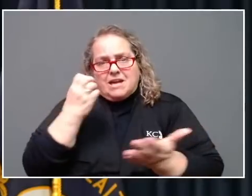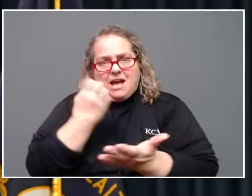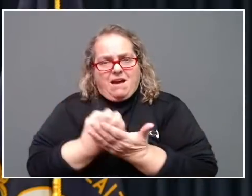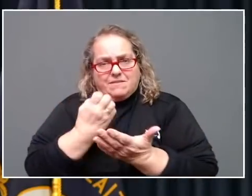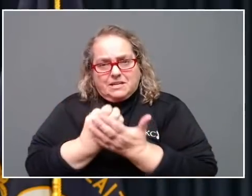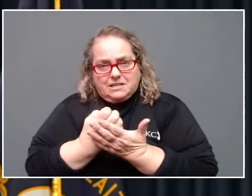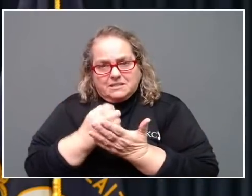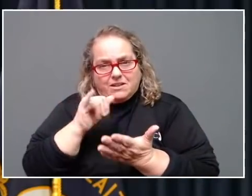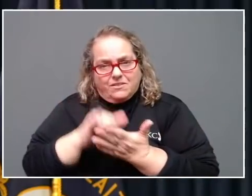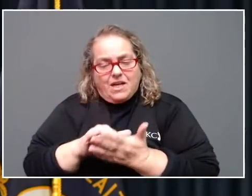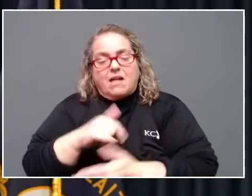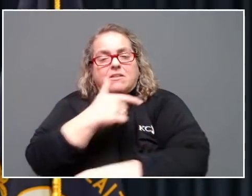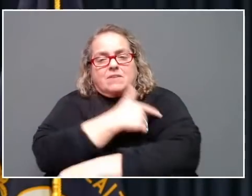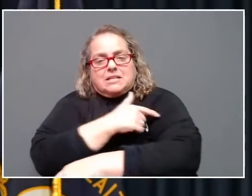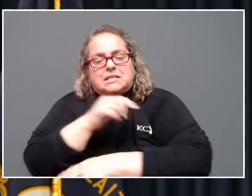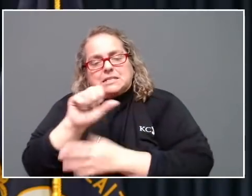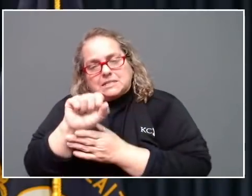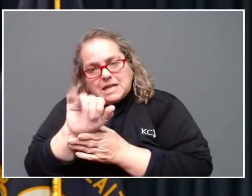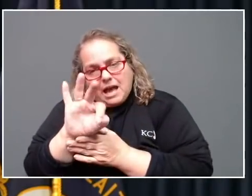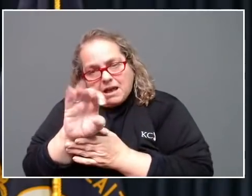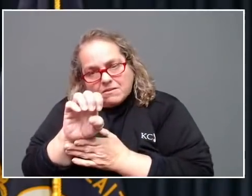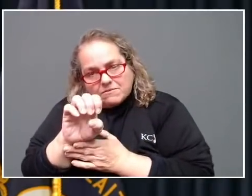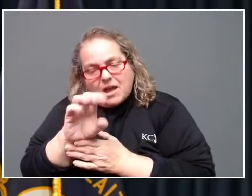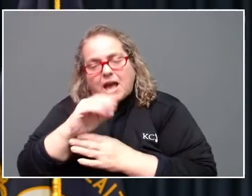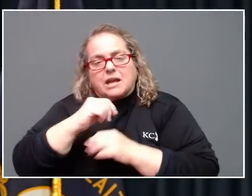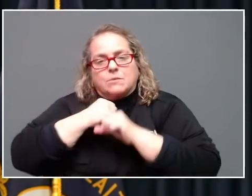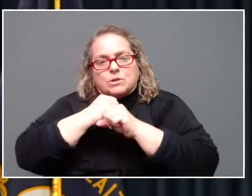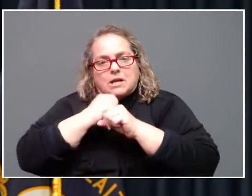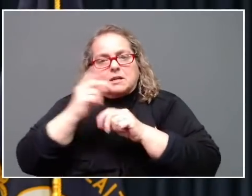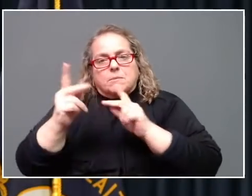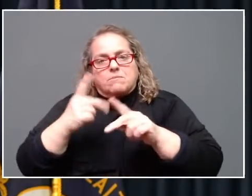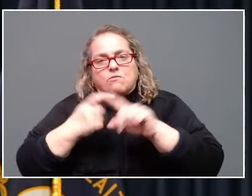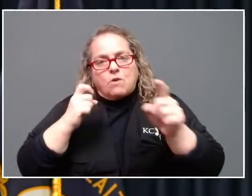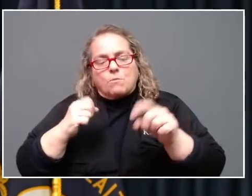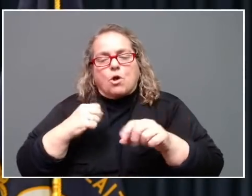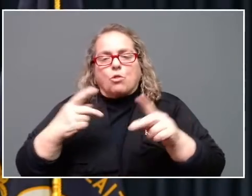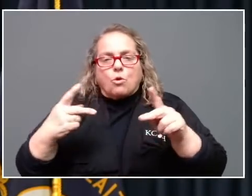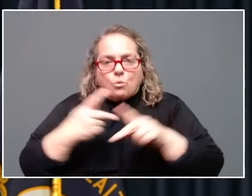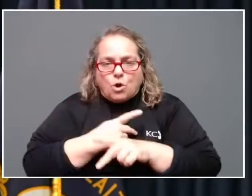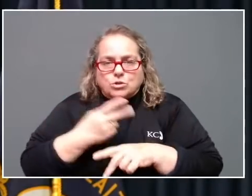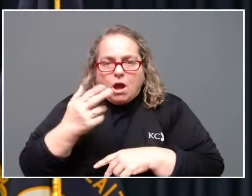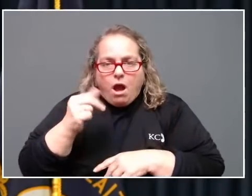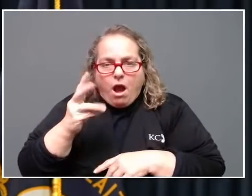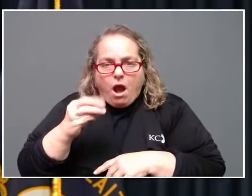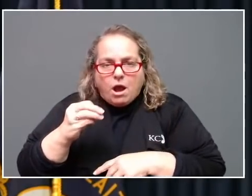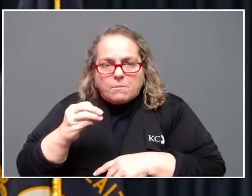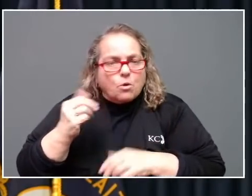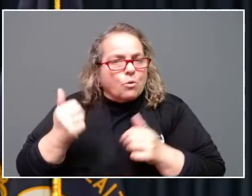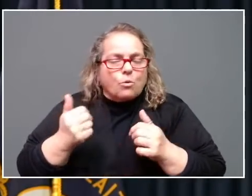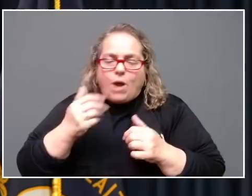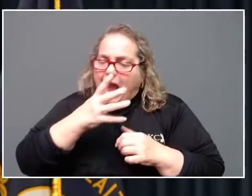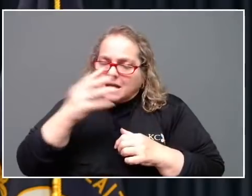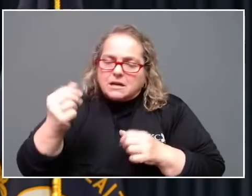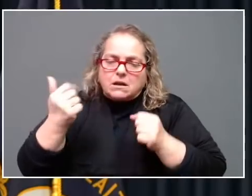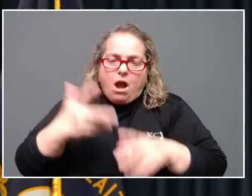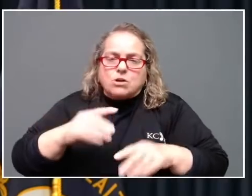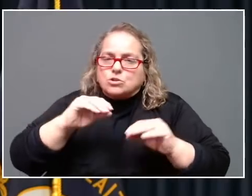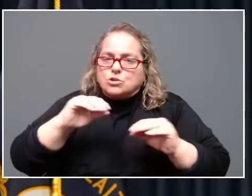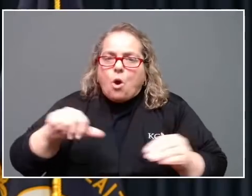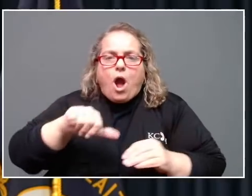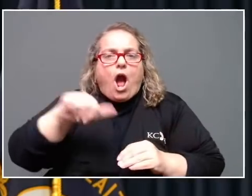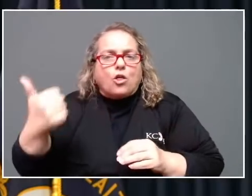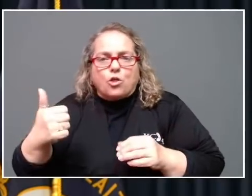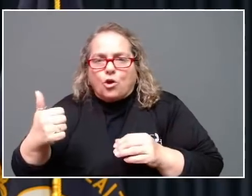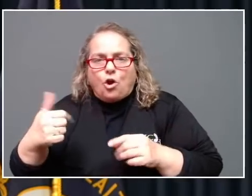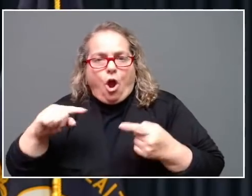safe and that they protect people from the worst harms while causing no meaningful harms of their own. So folks, I continue to encourage folks to